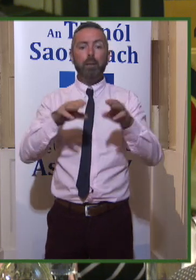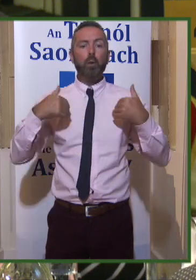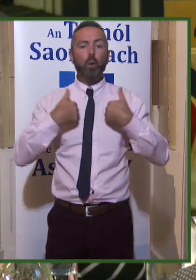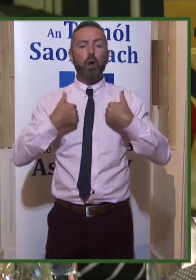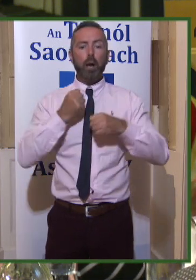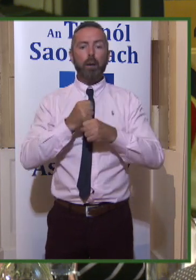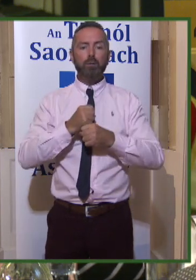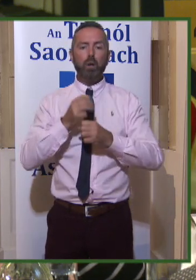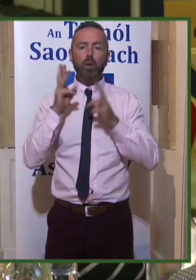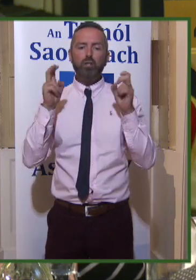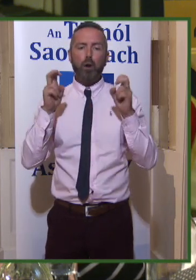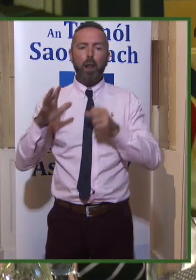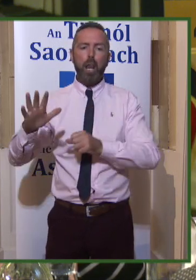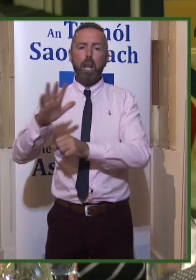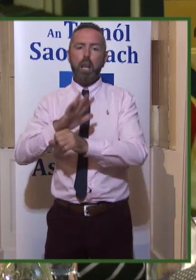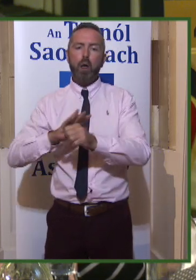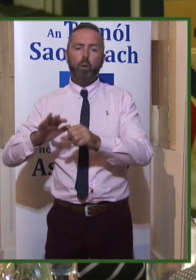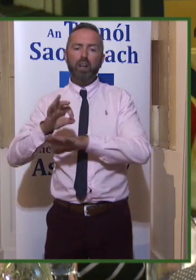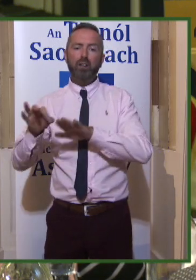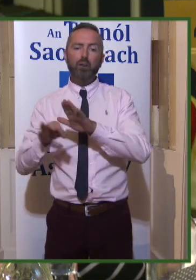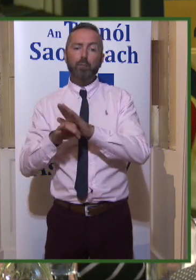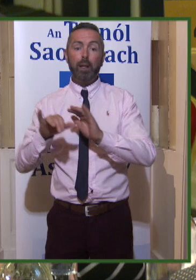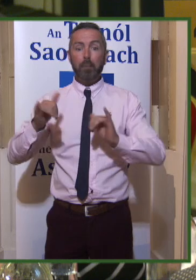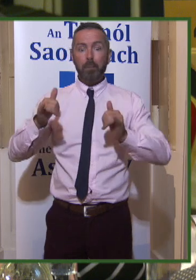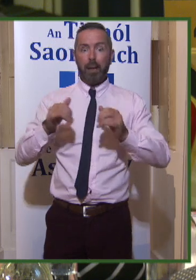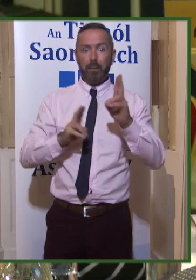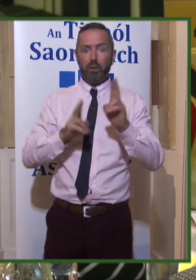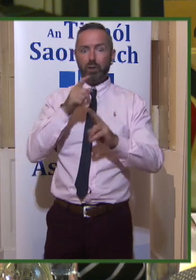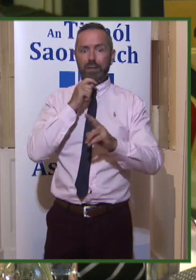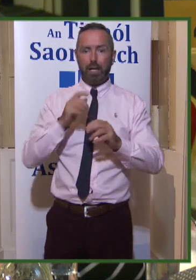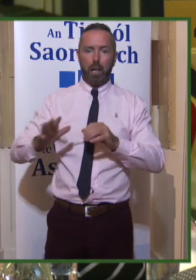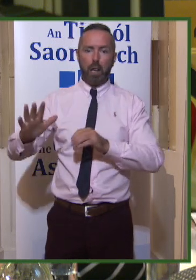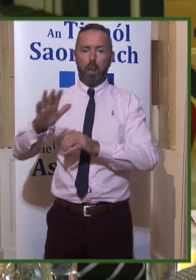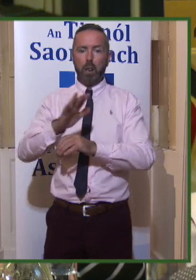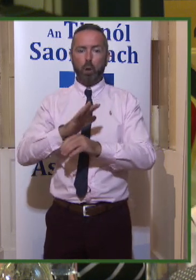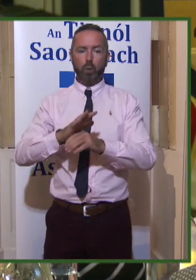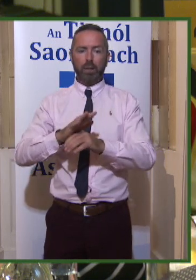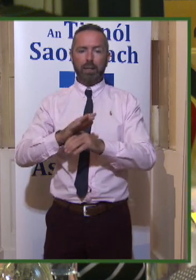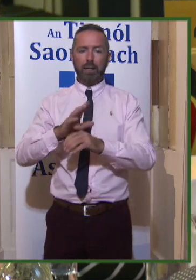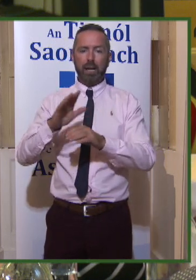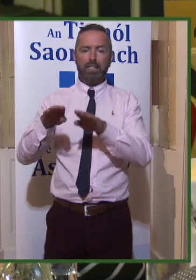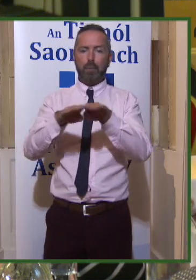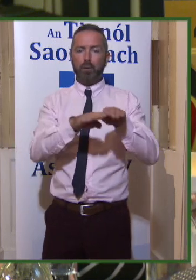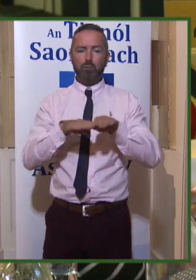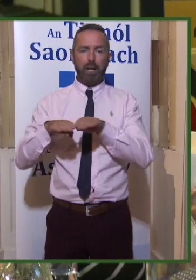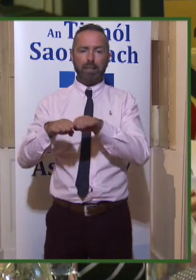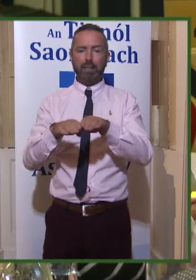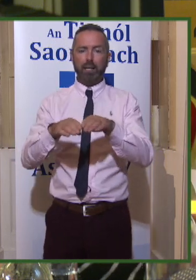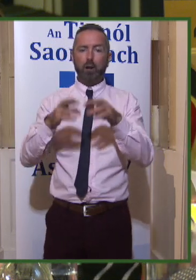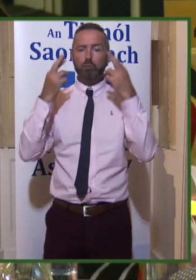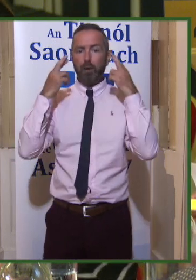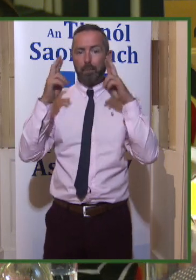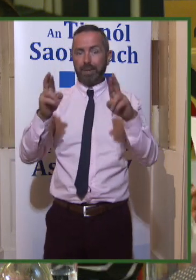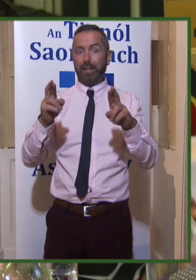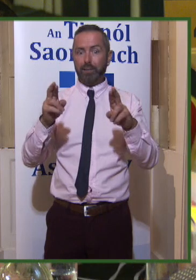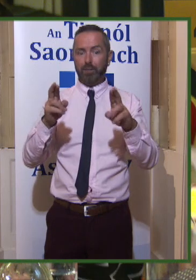local government, maybe local democratically elected representatives, and allow them to make that decision. But those decisions still should